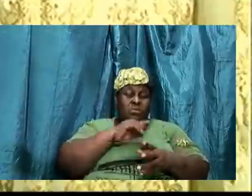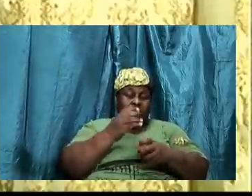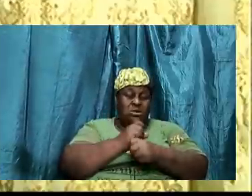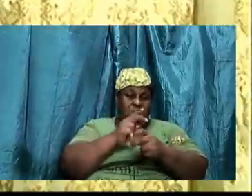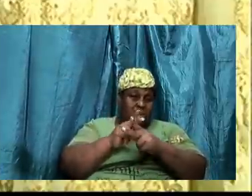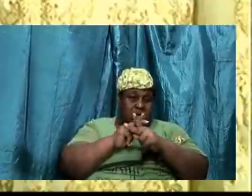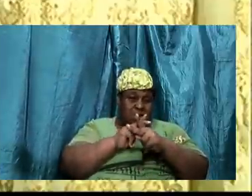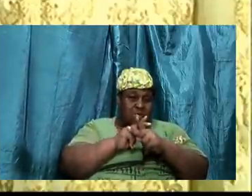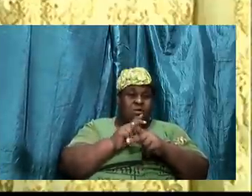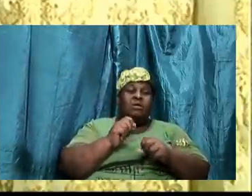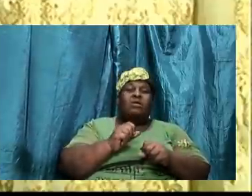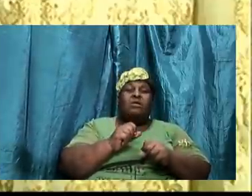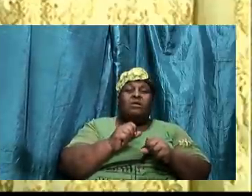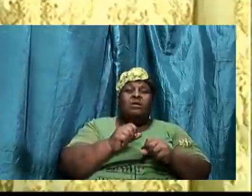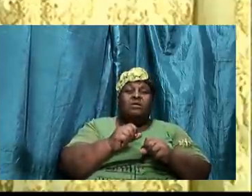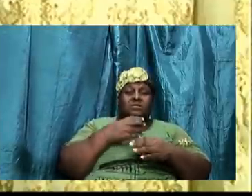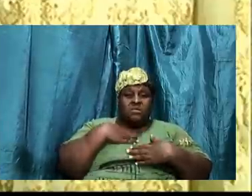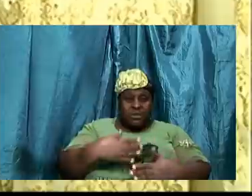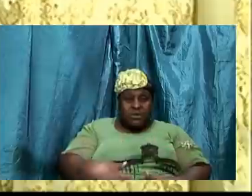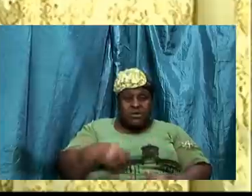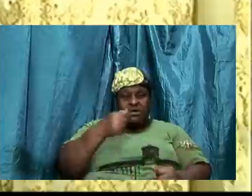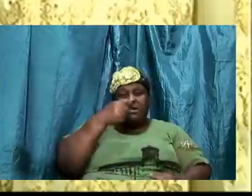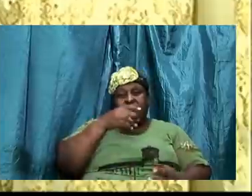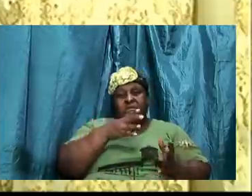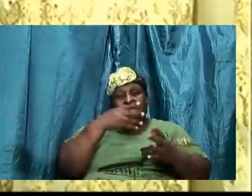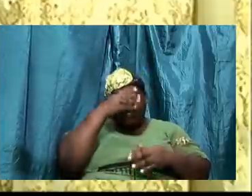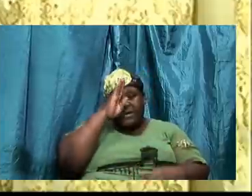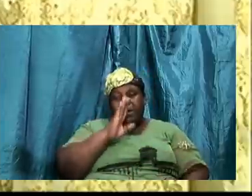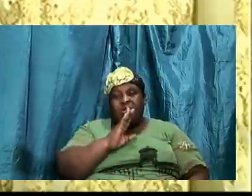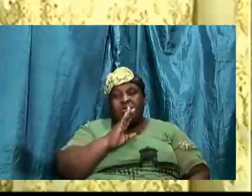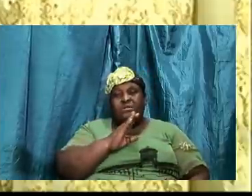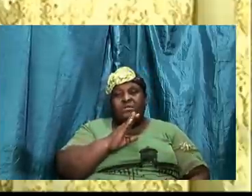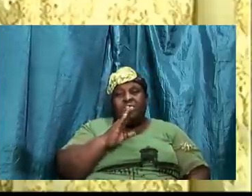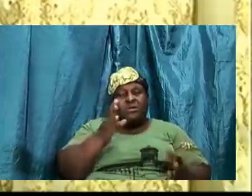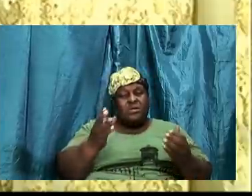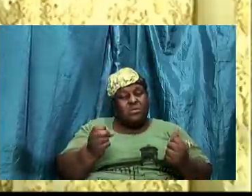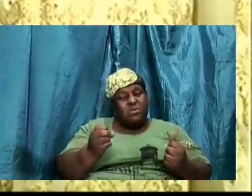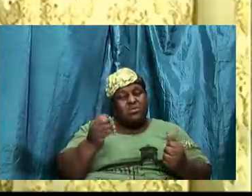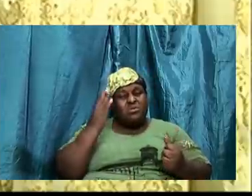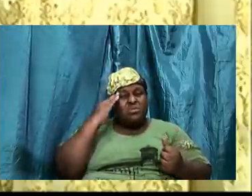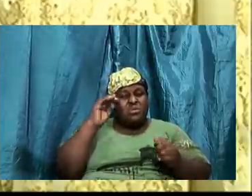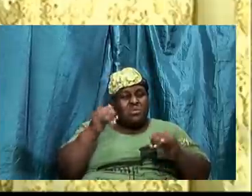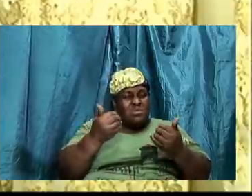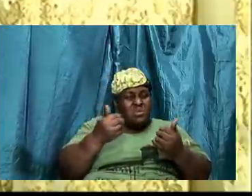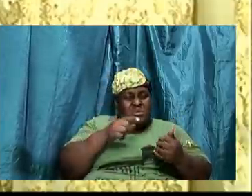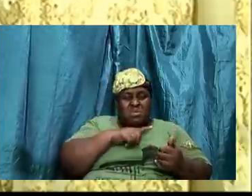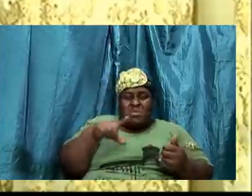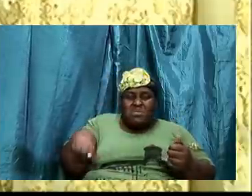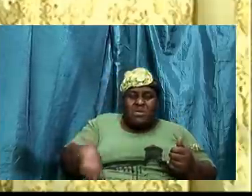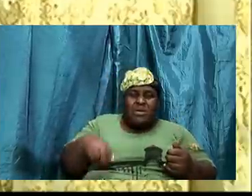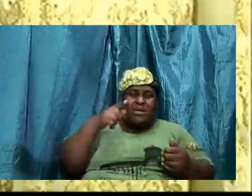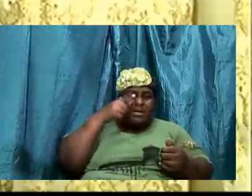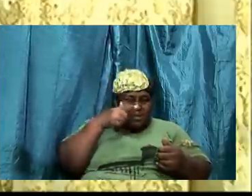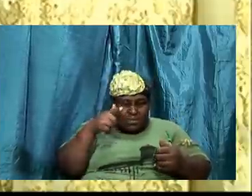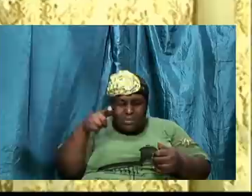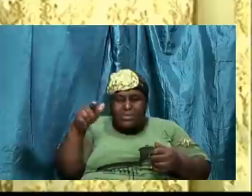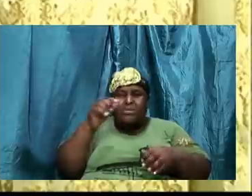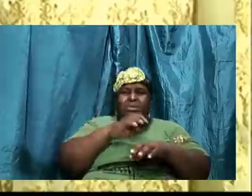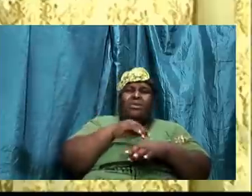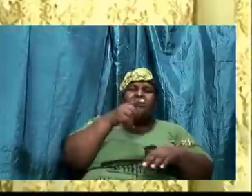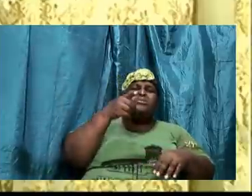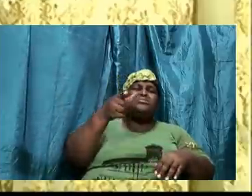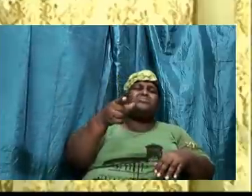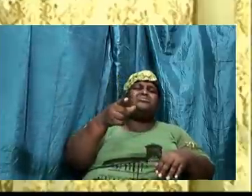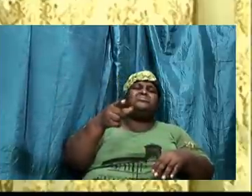I want you to know that the Lord look at you. He desires you more than how he desires 100